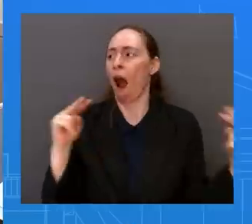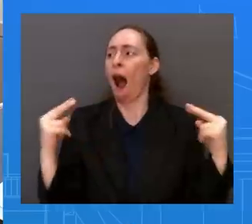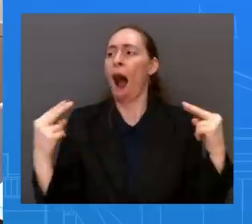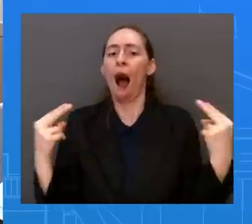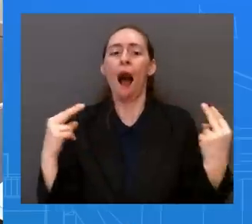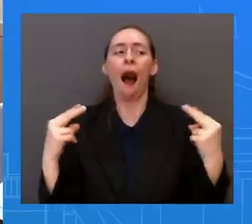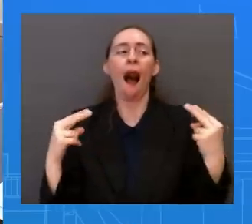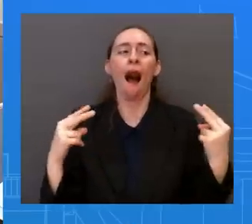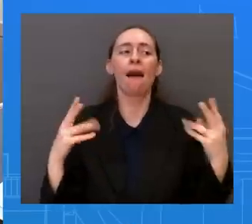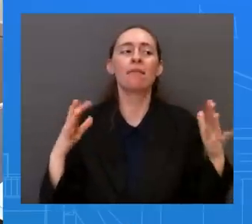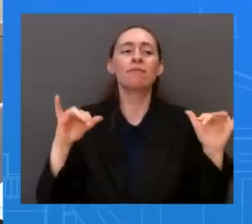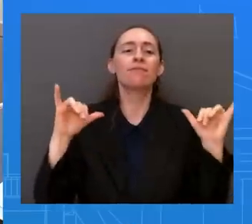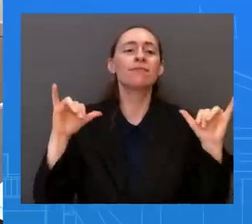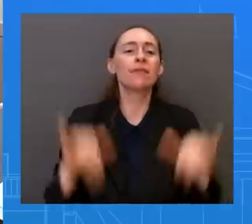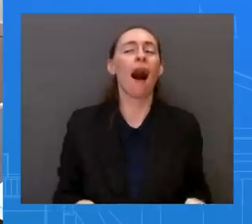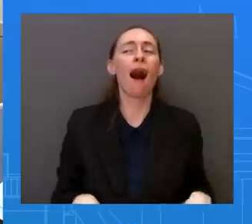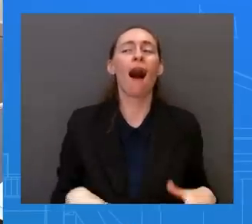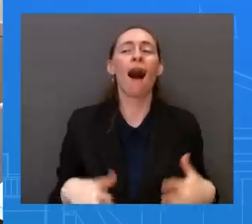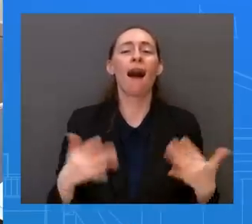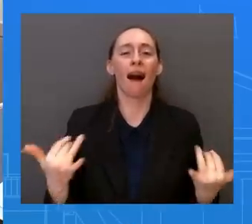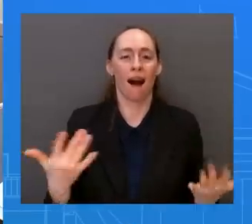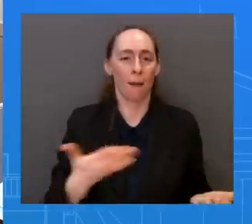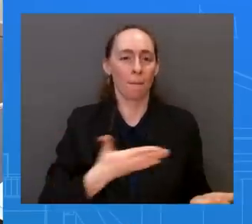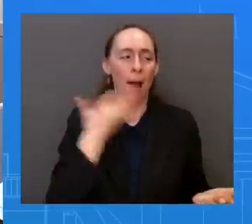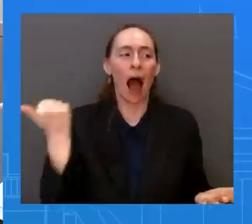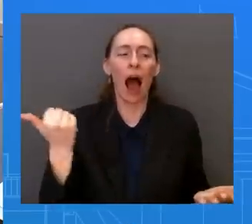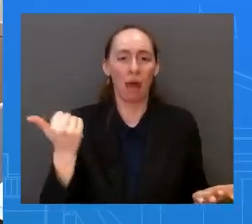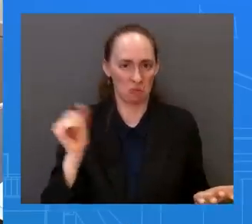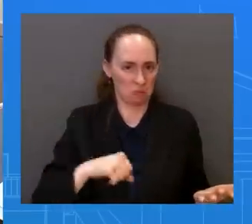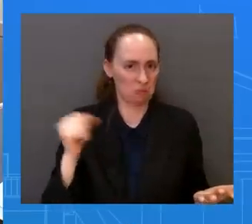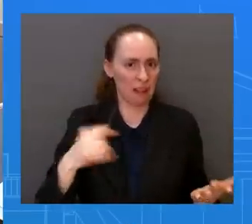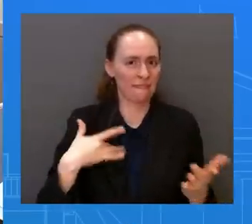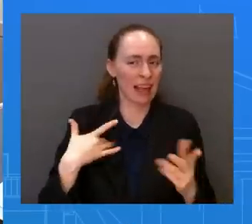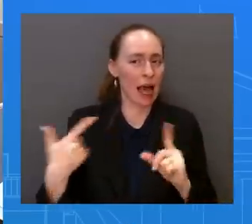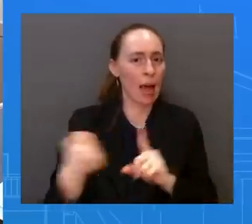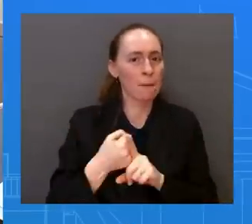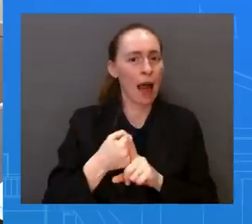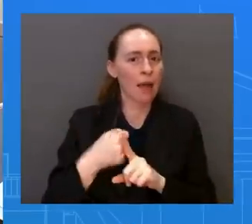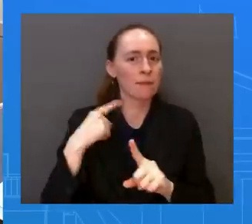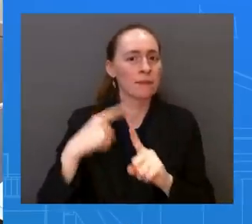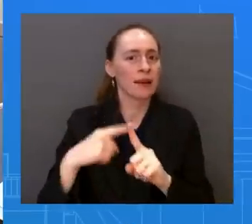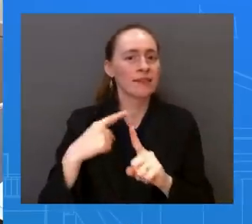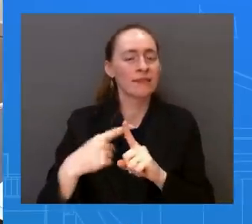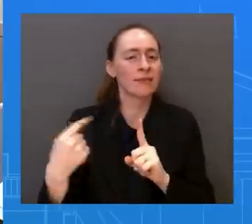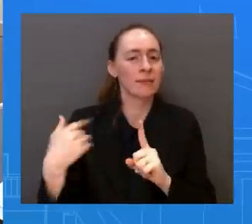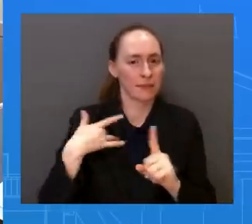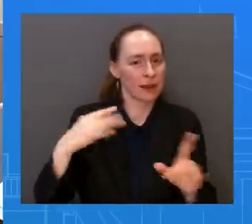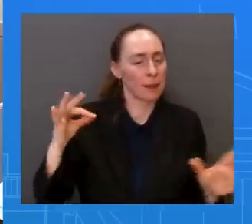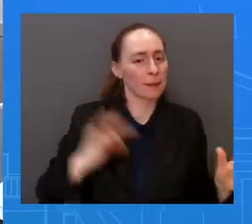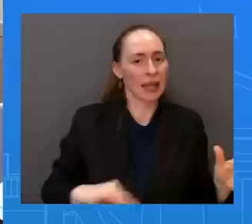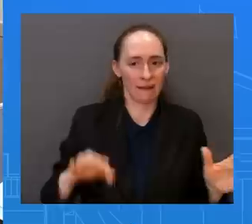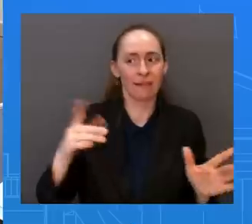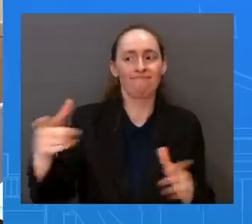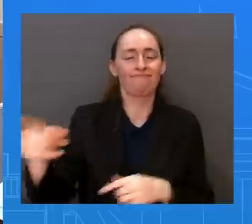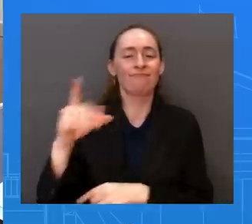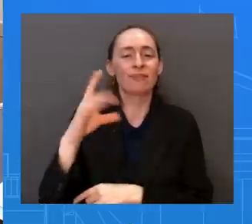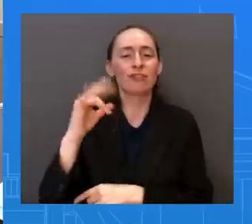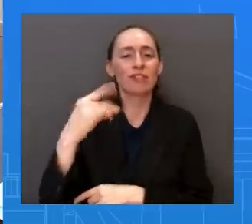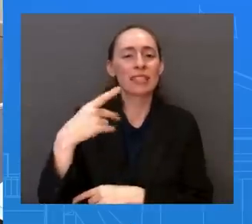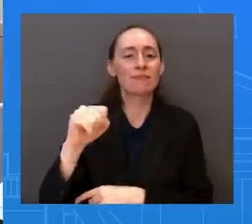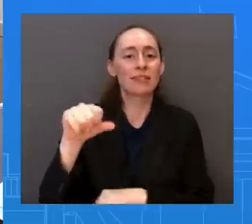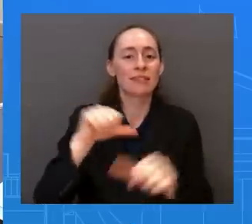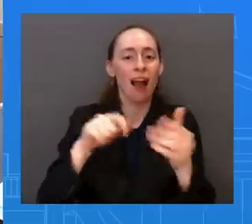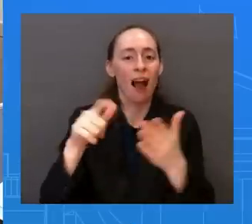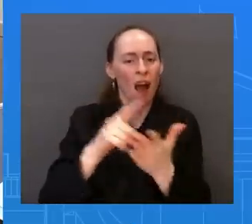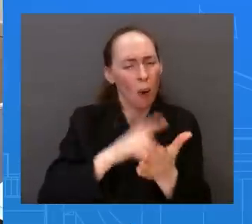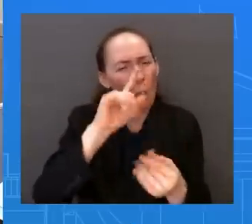infrastructure. How long is it going to take before those policies really make a difference in the economy? And then secondly, at the top of your